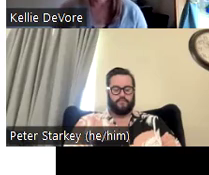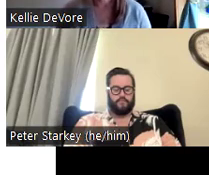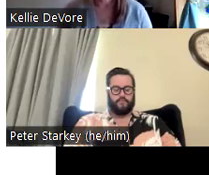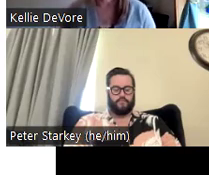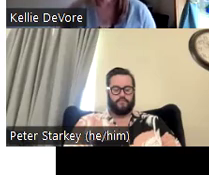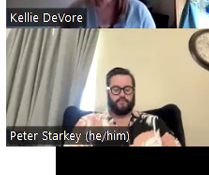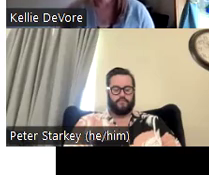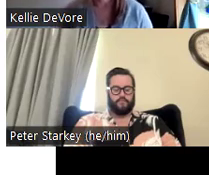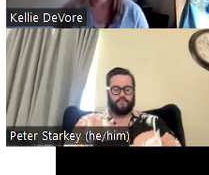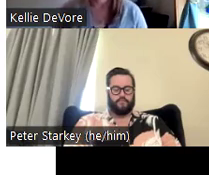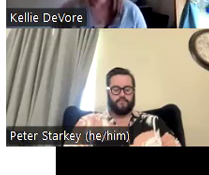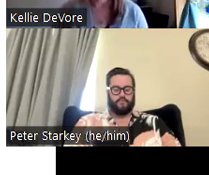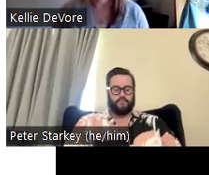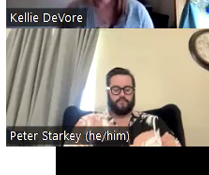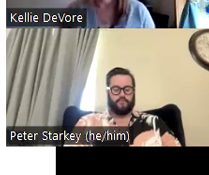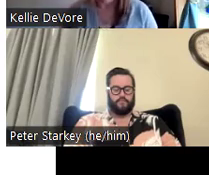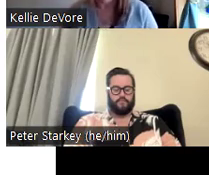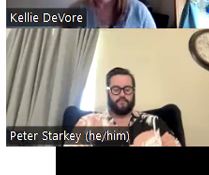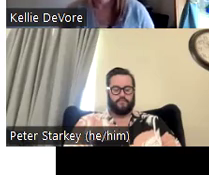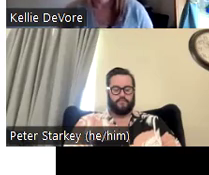beyond just meeting with Sarah.